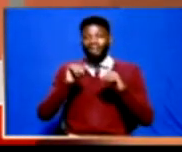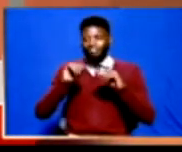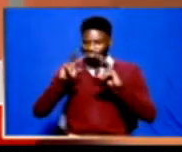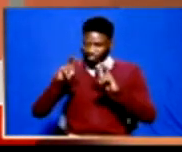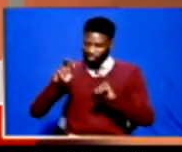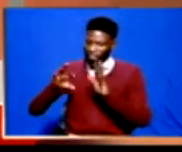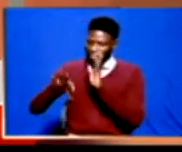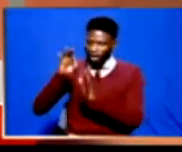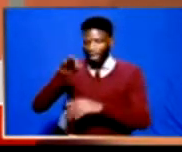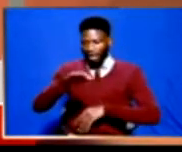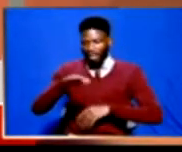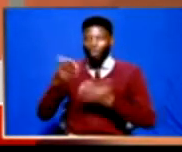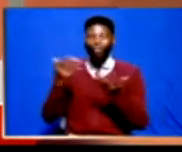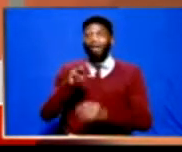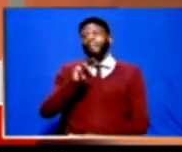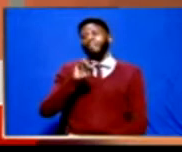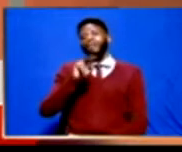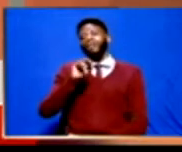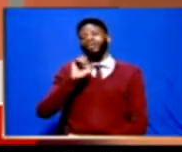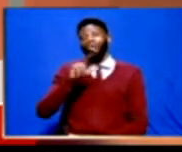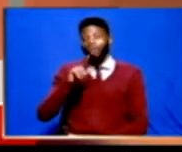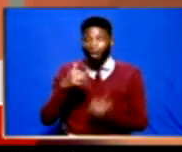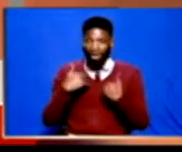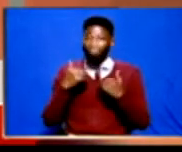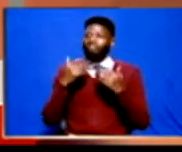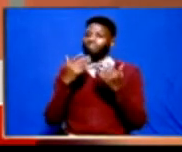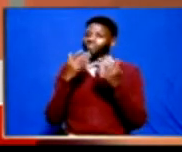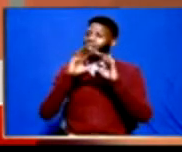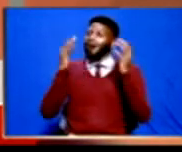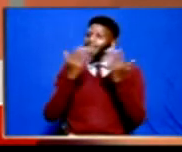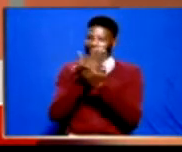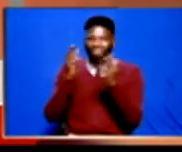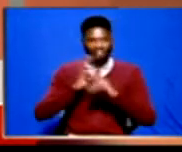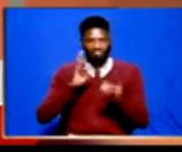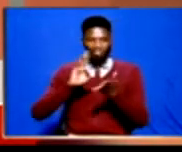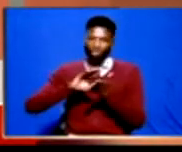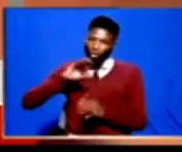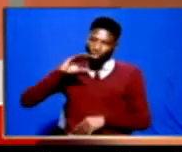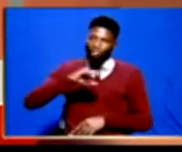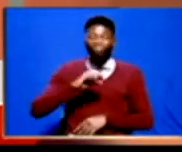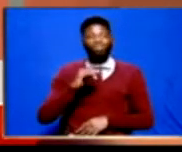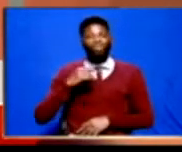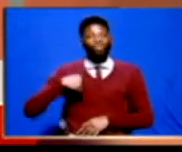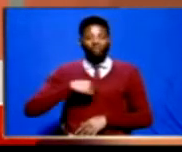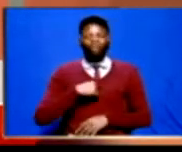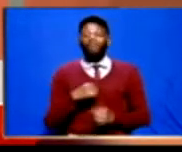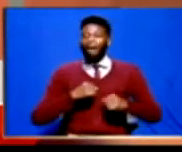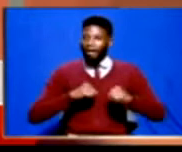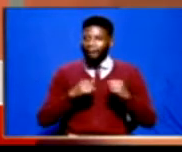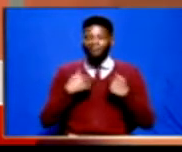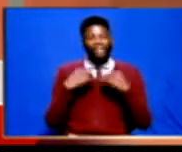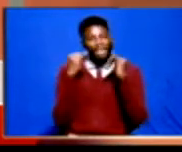mineral zone, you'll always find money globally out there. So for us, we are just excited that with the new data coming